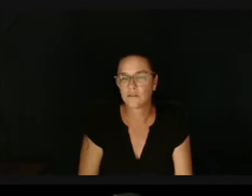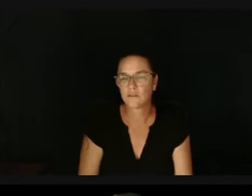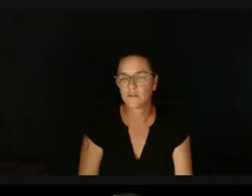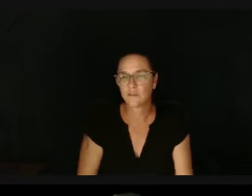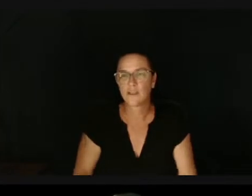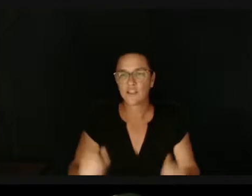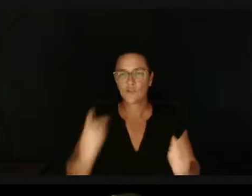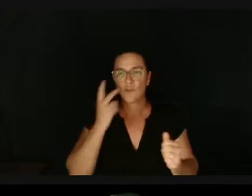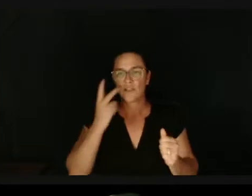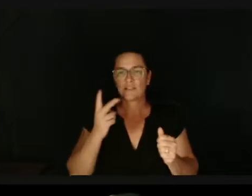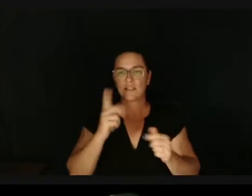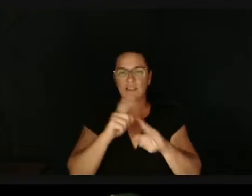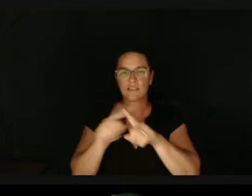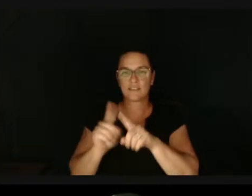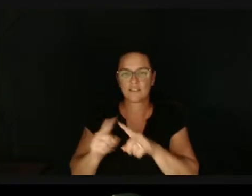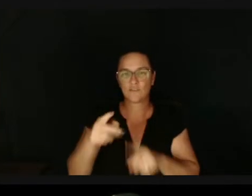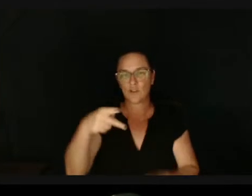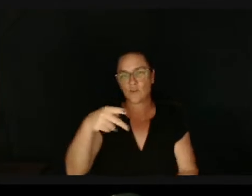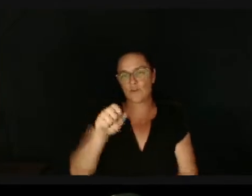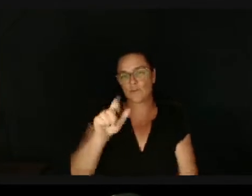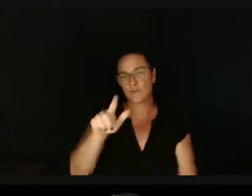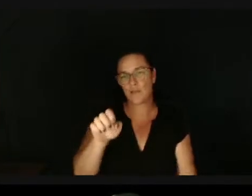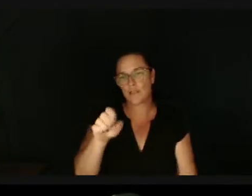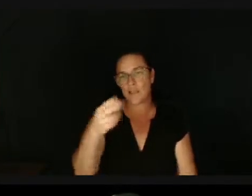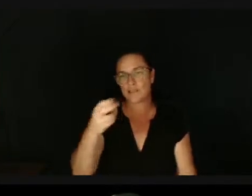some elements of Pele's hairs and